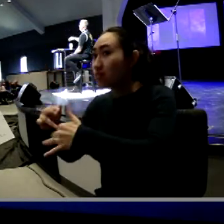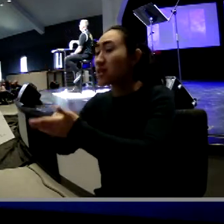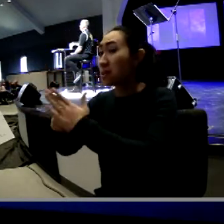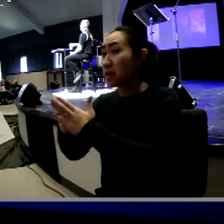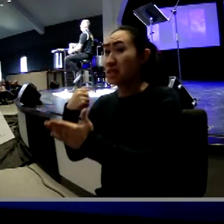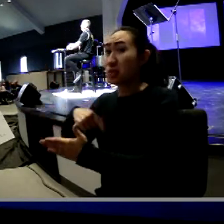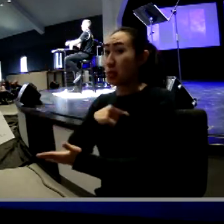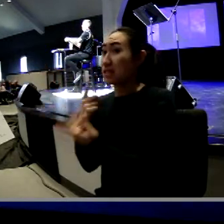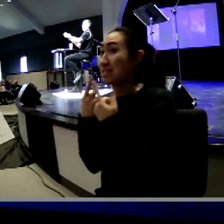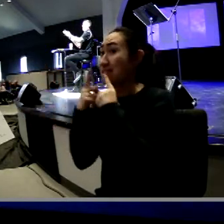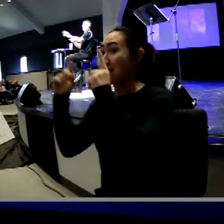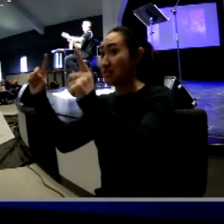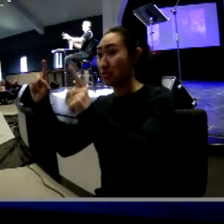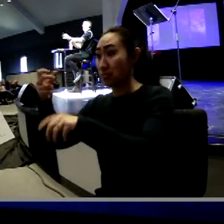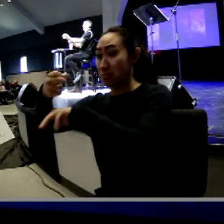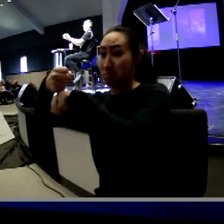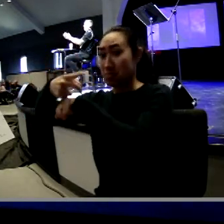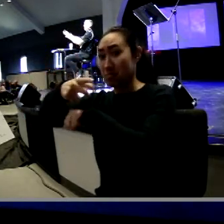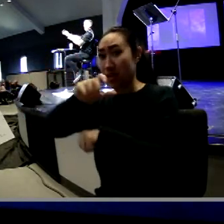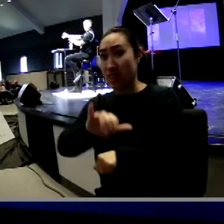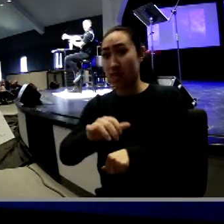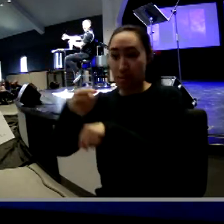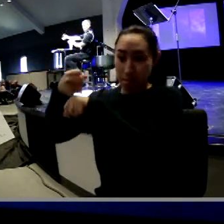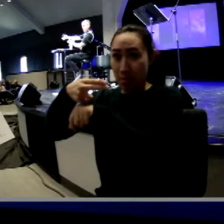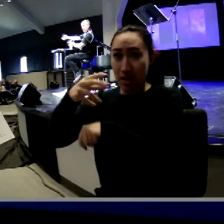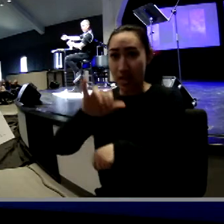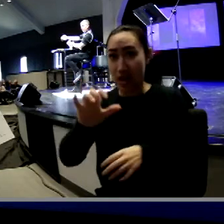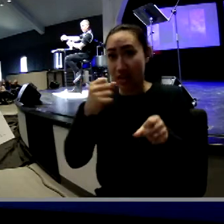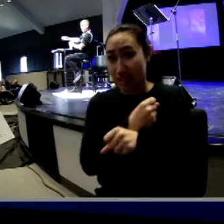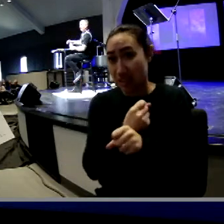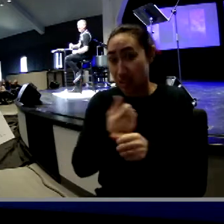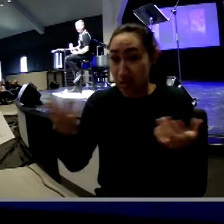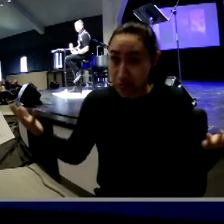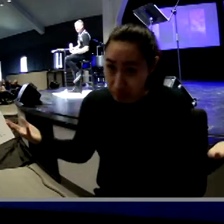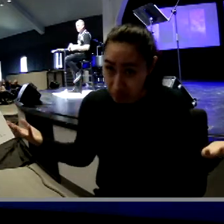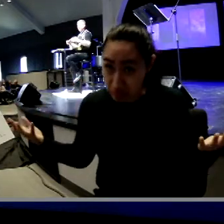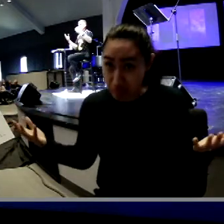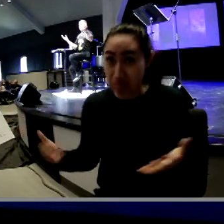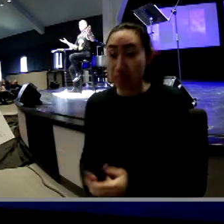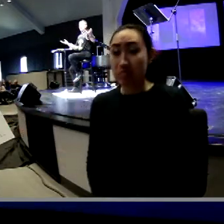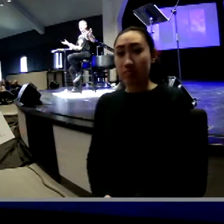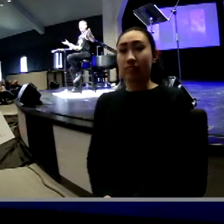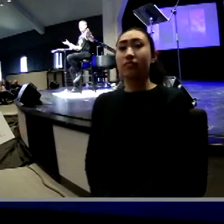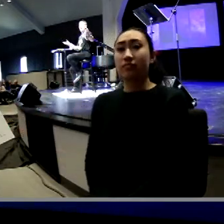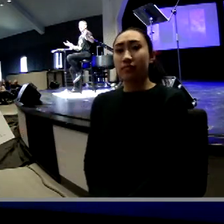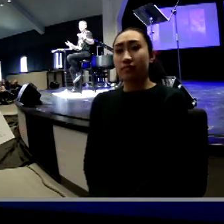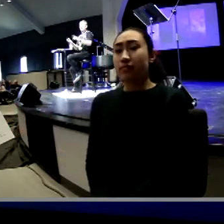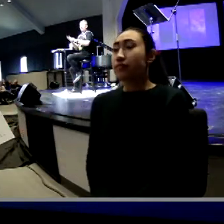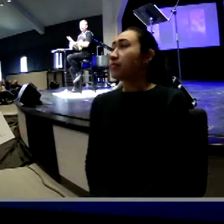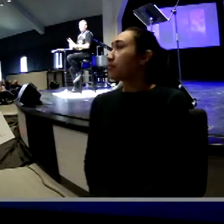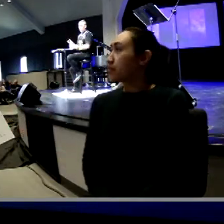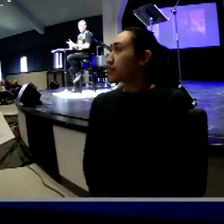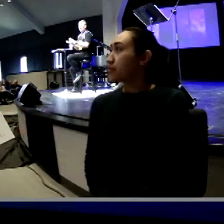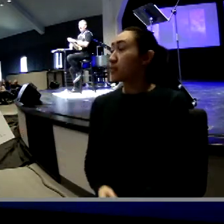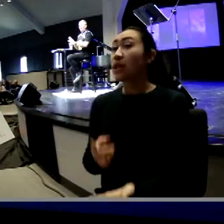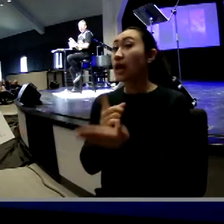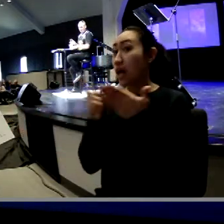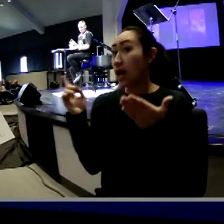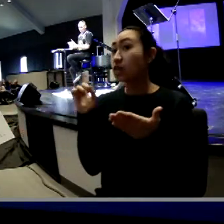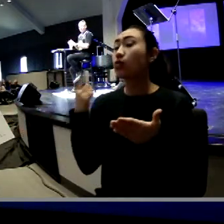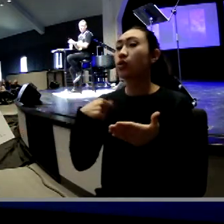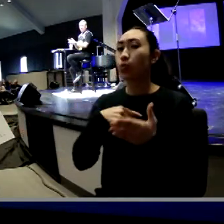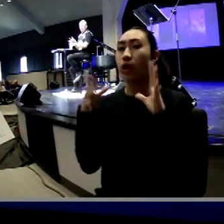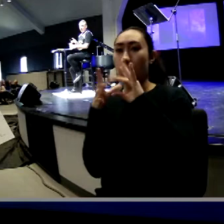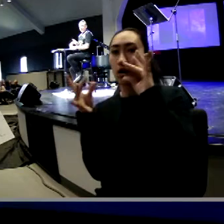a couple weeks ago about mission, about the power of the gospel. Last week, if you didn't catch the message on Ukraine, the